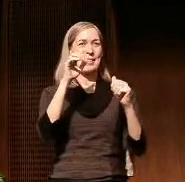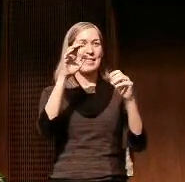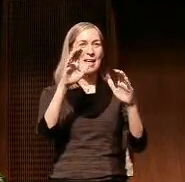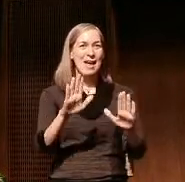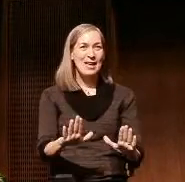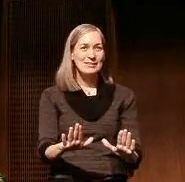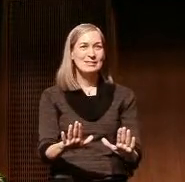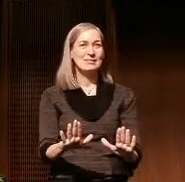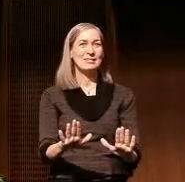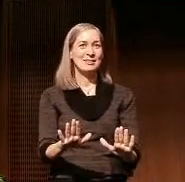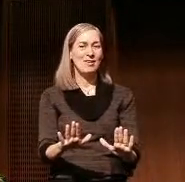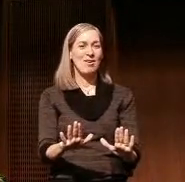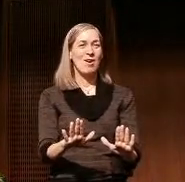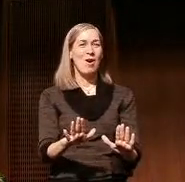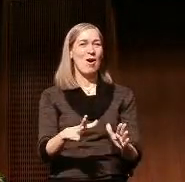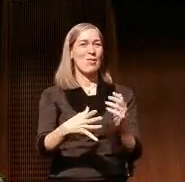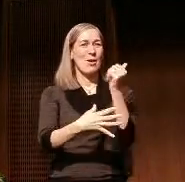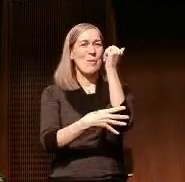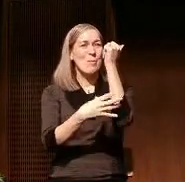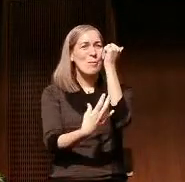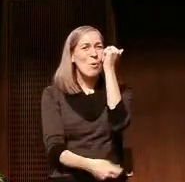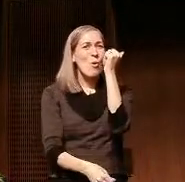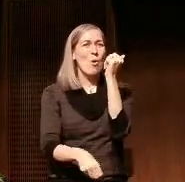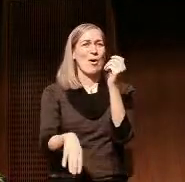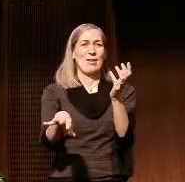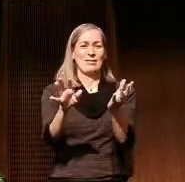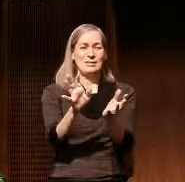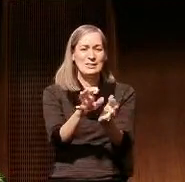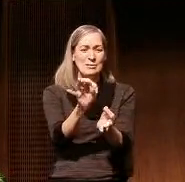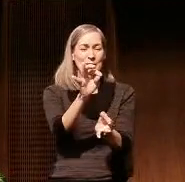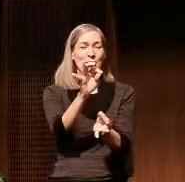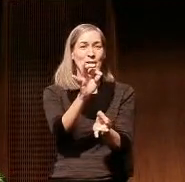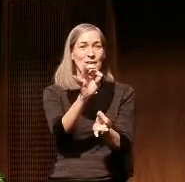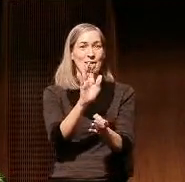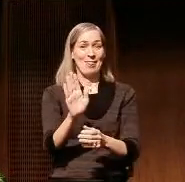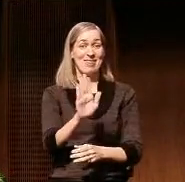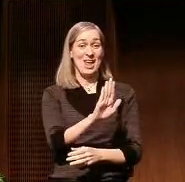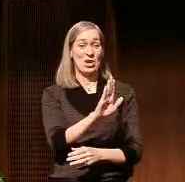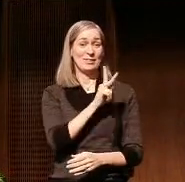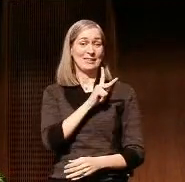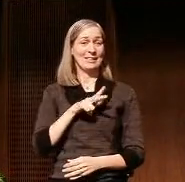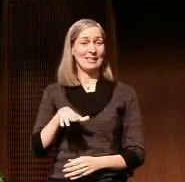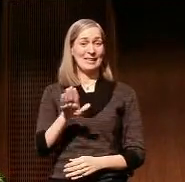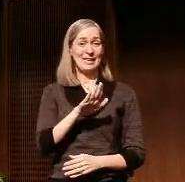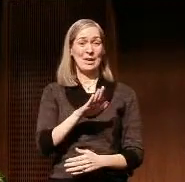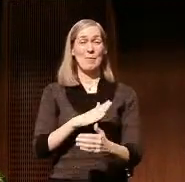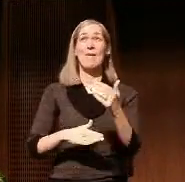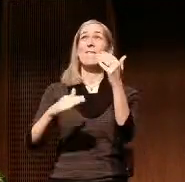Blessed are the poor in spirit, for theirs is the kingdom of heaven.